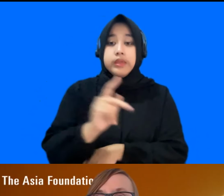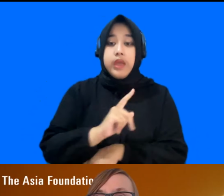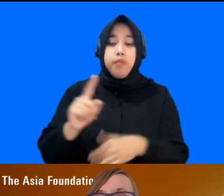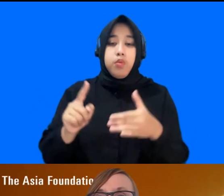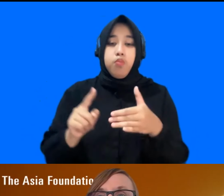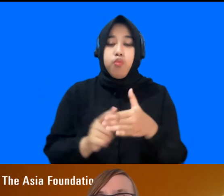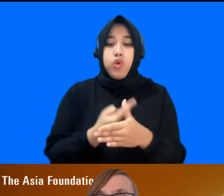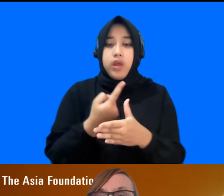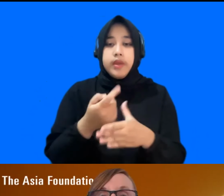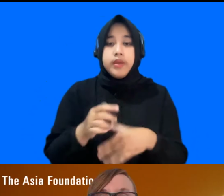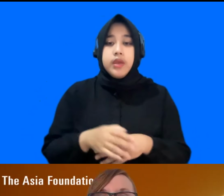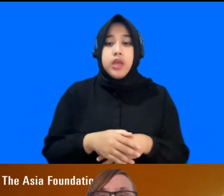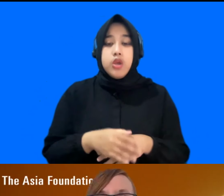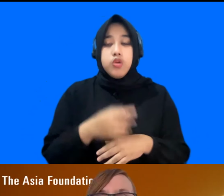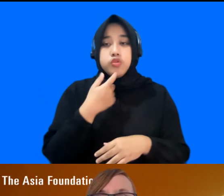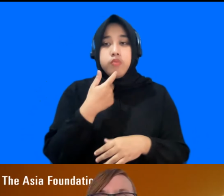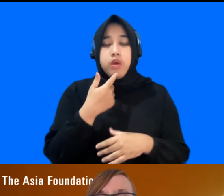the Philippines. Thank you.